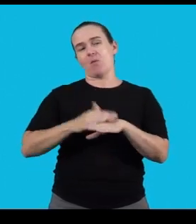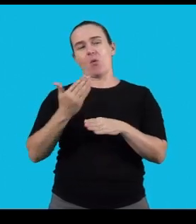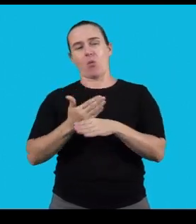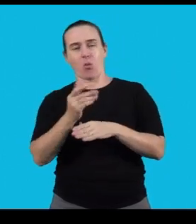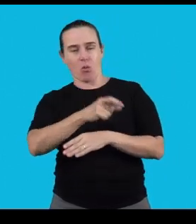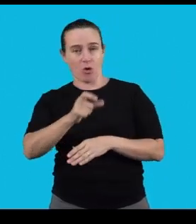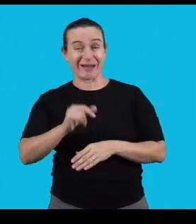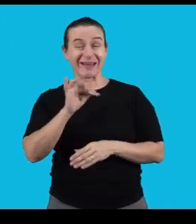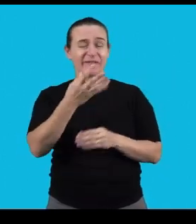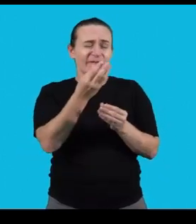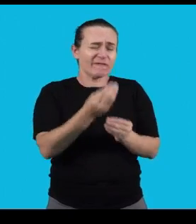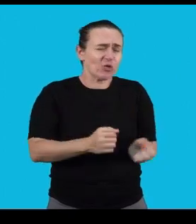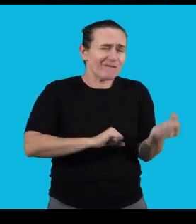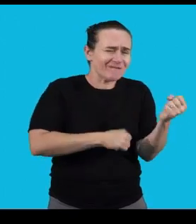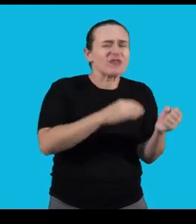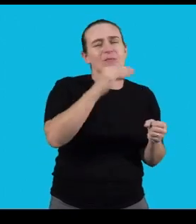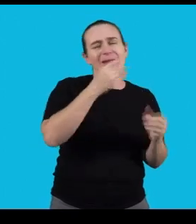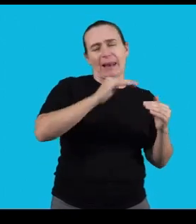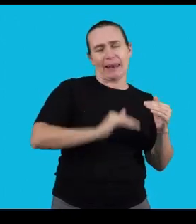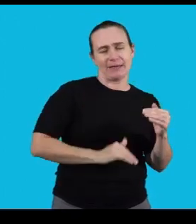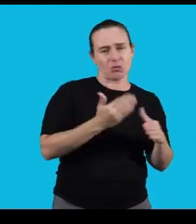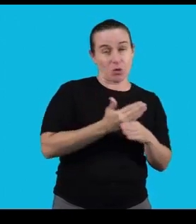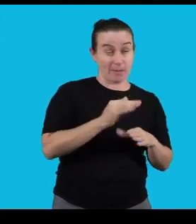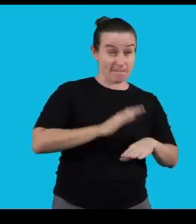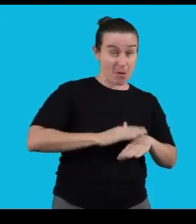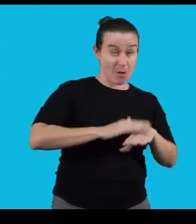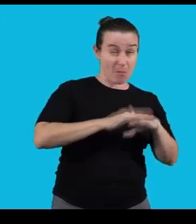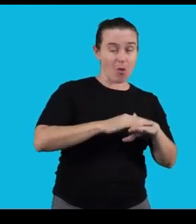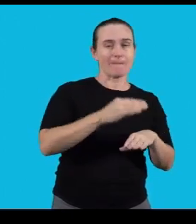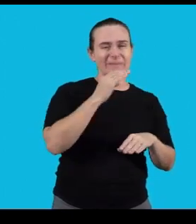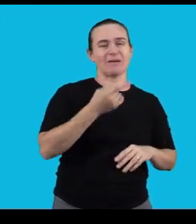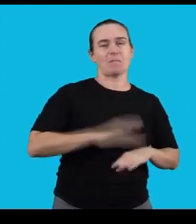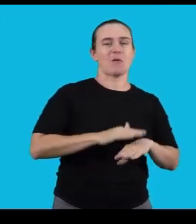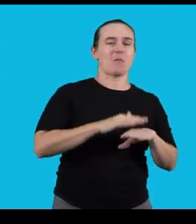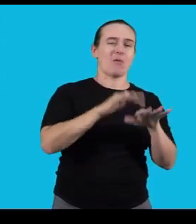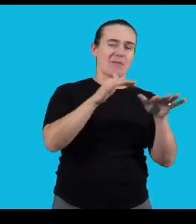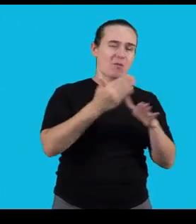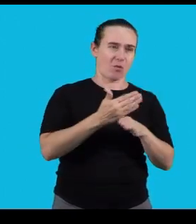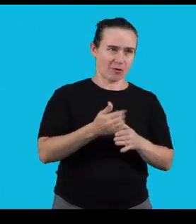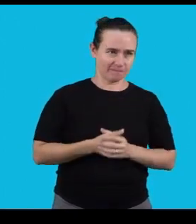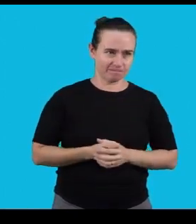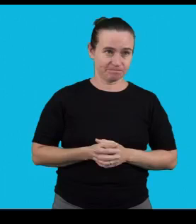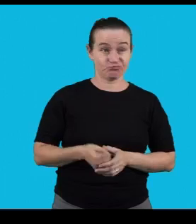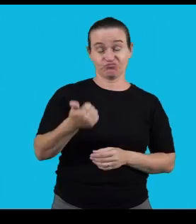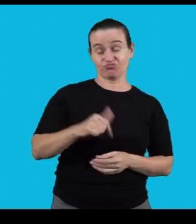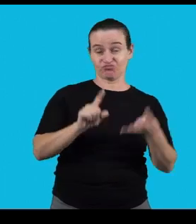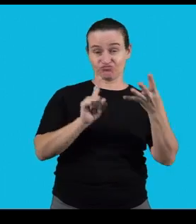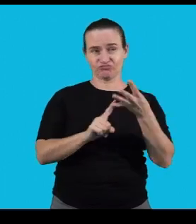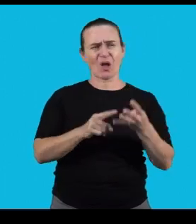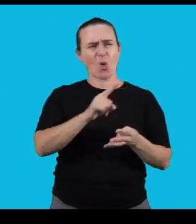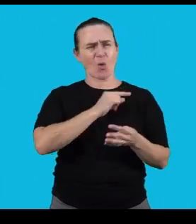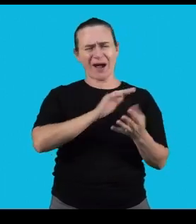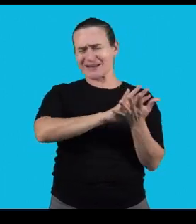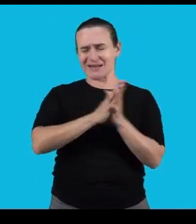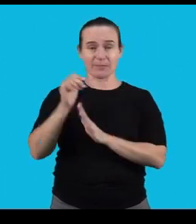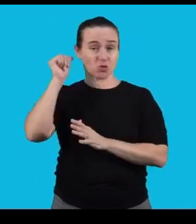more workers. If we've got more factories, definitely there will be increase in the numbers of hearing losses. 264.